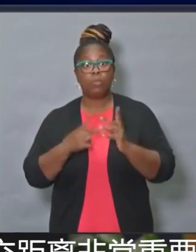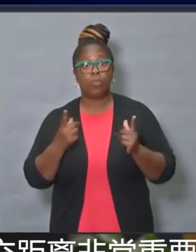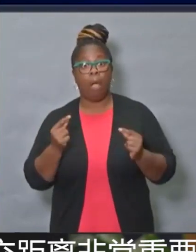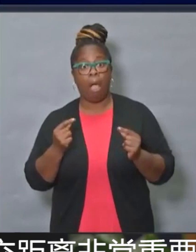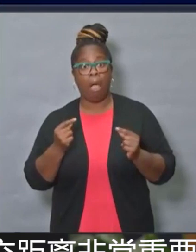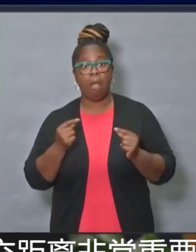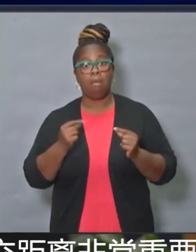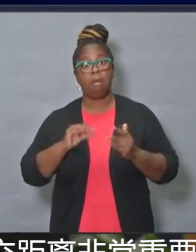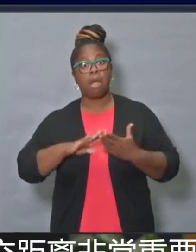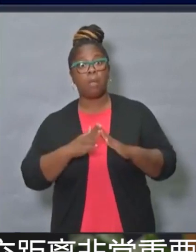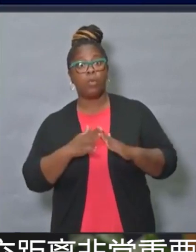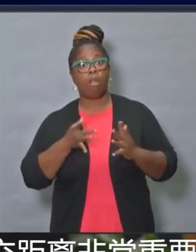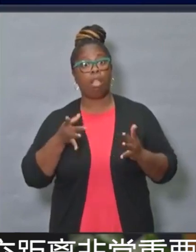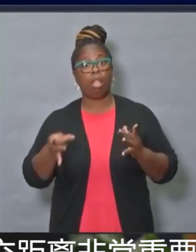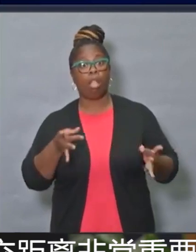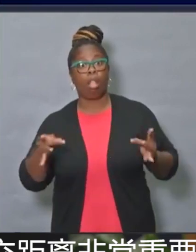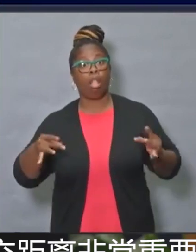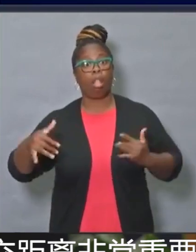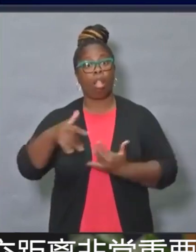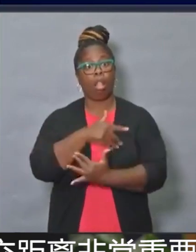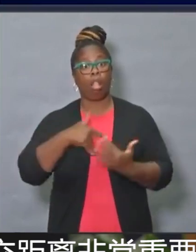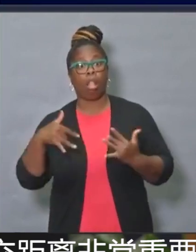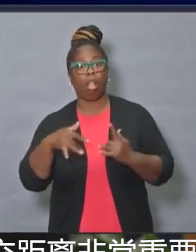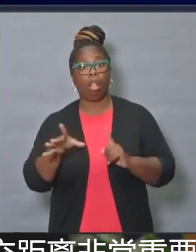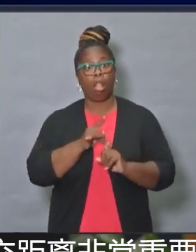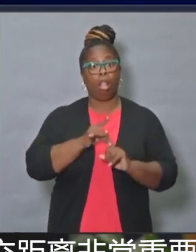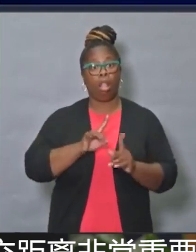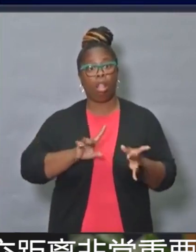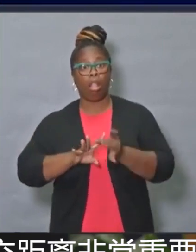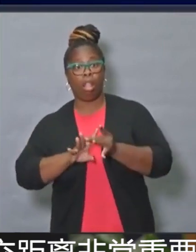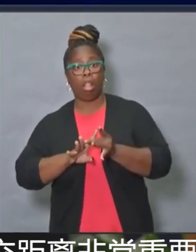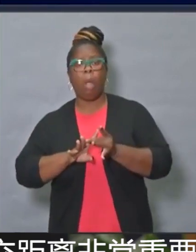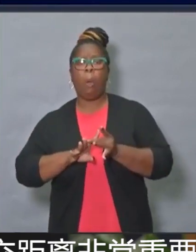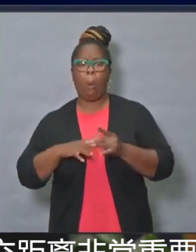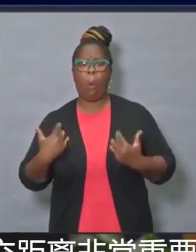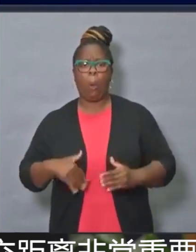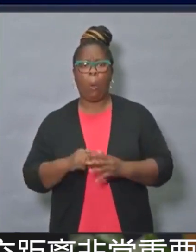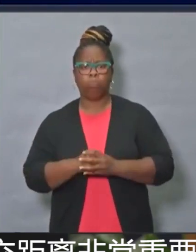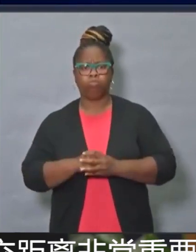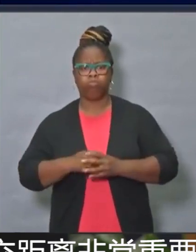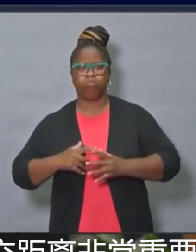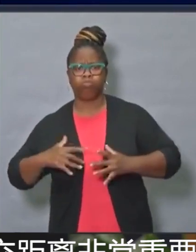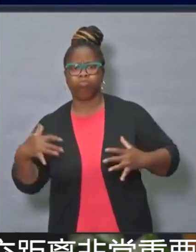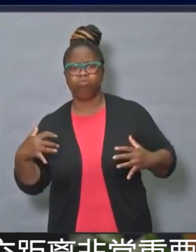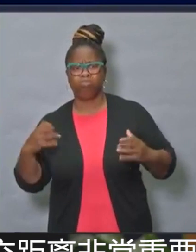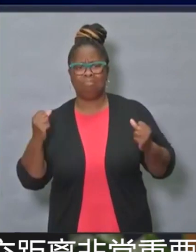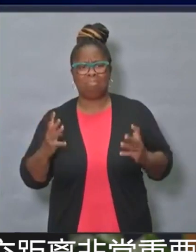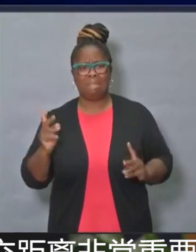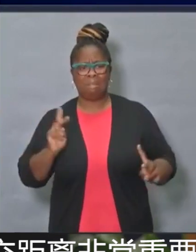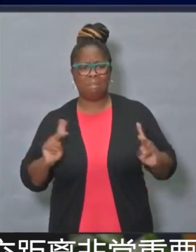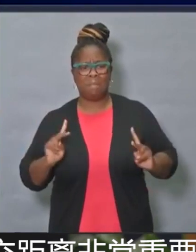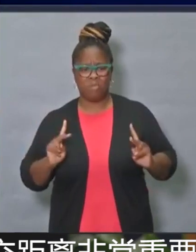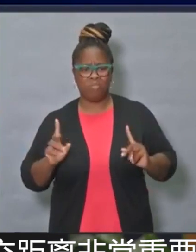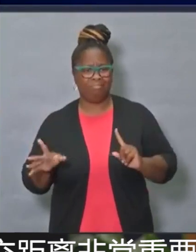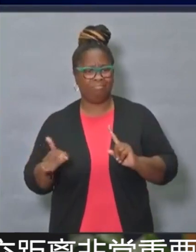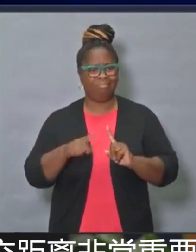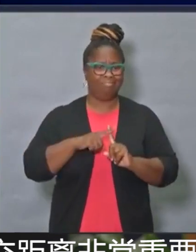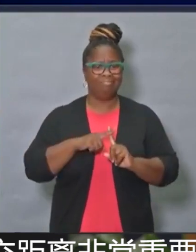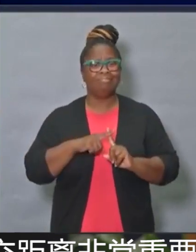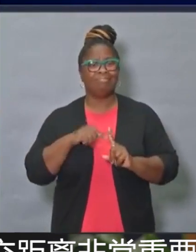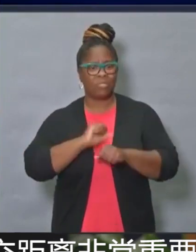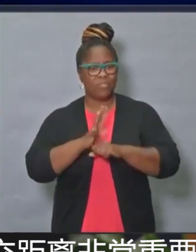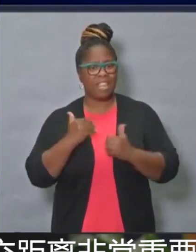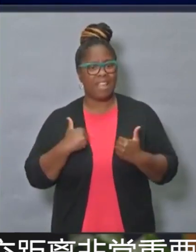and that there are many individuals who are infectious around us. Therefore, it becomes even more critically